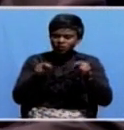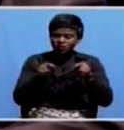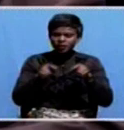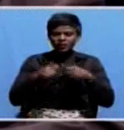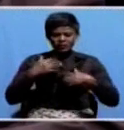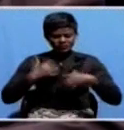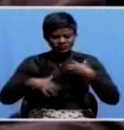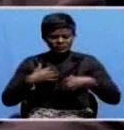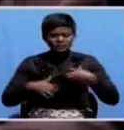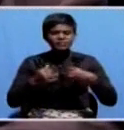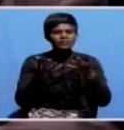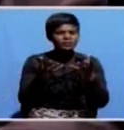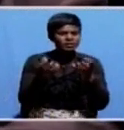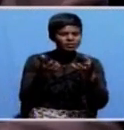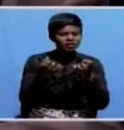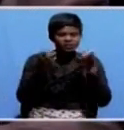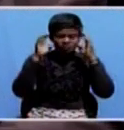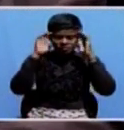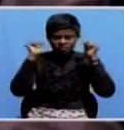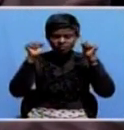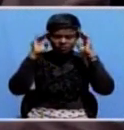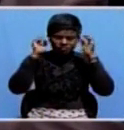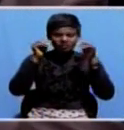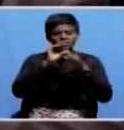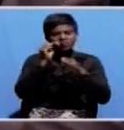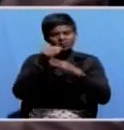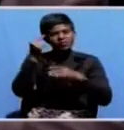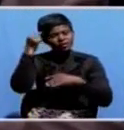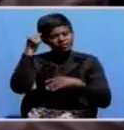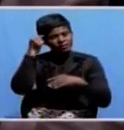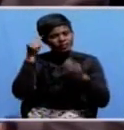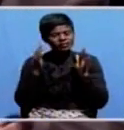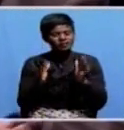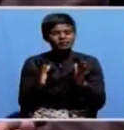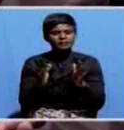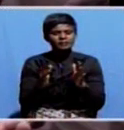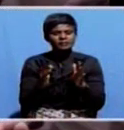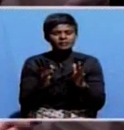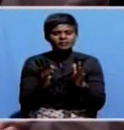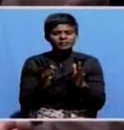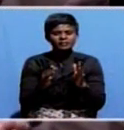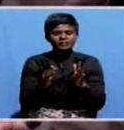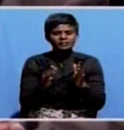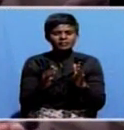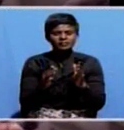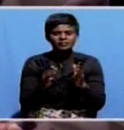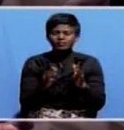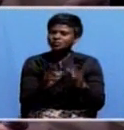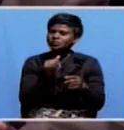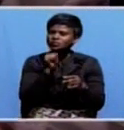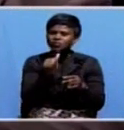presidency or to be governor was really, I would tell you, very